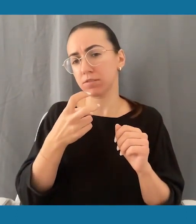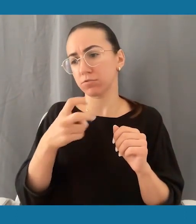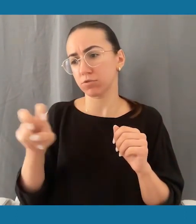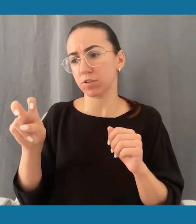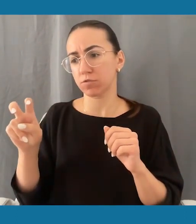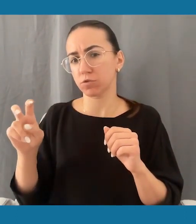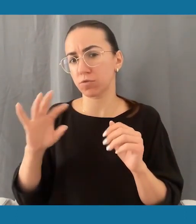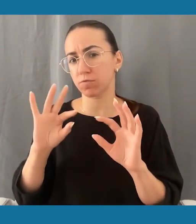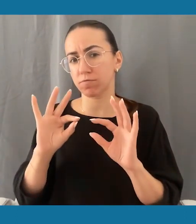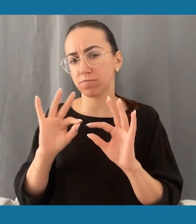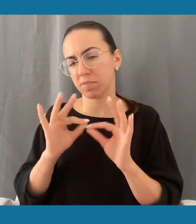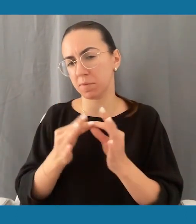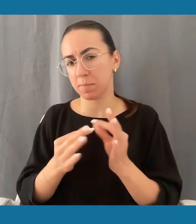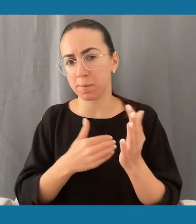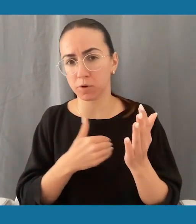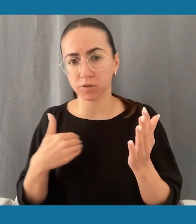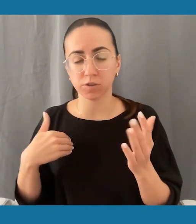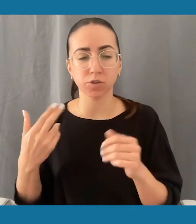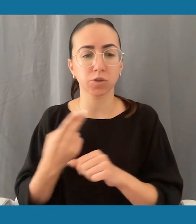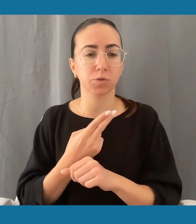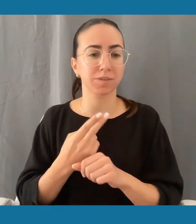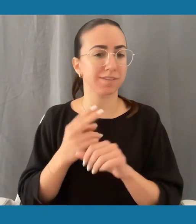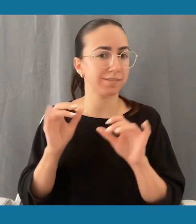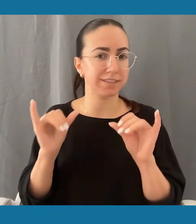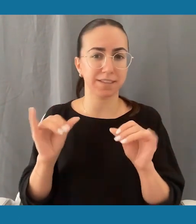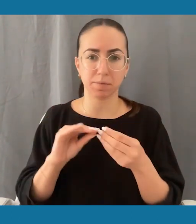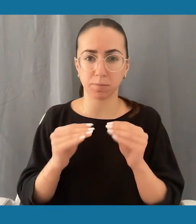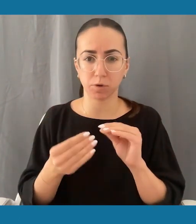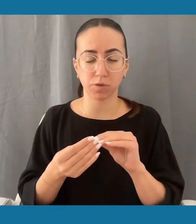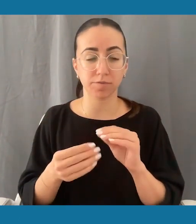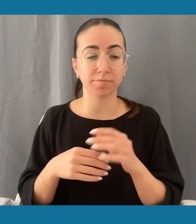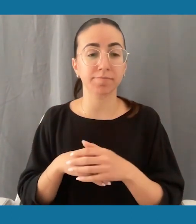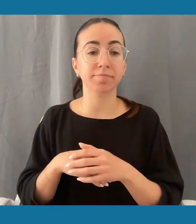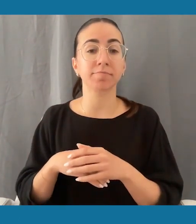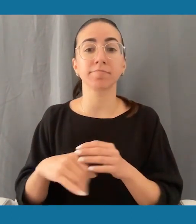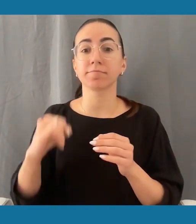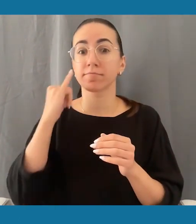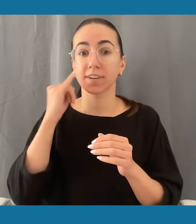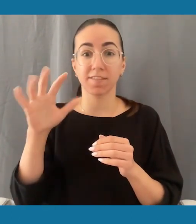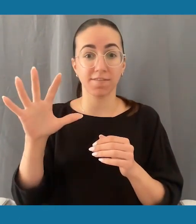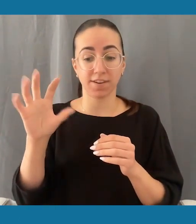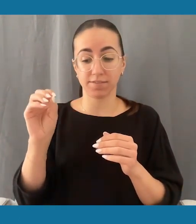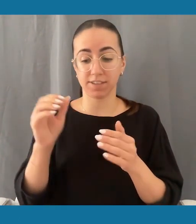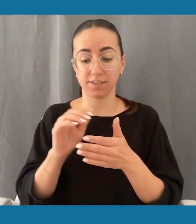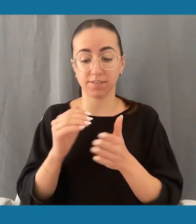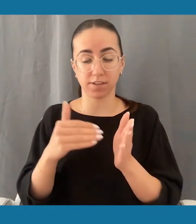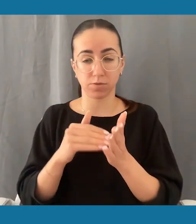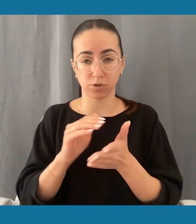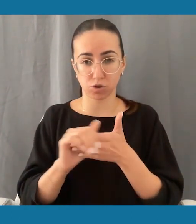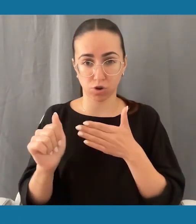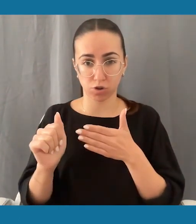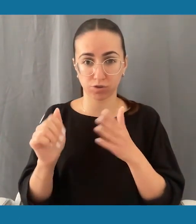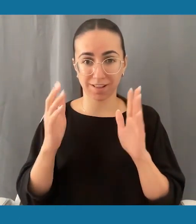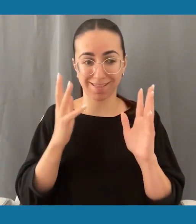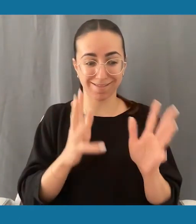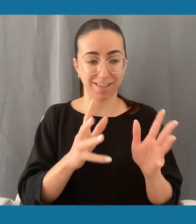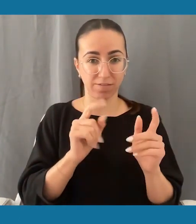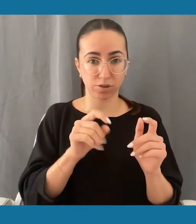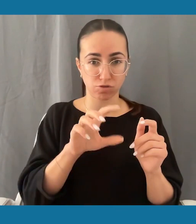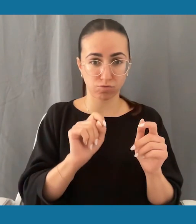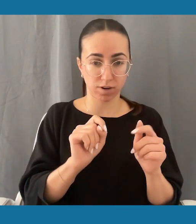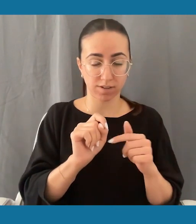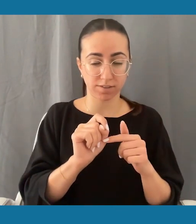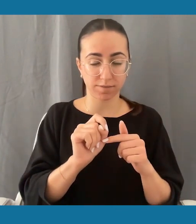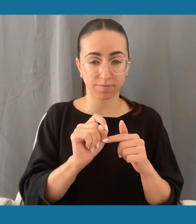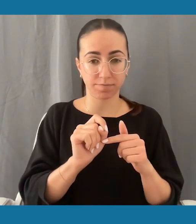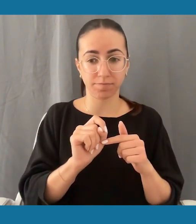family. So using the same numbers, if there was $50,000 left in the trust when the